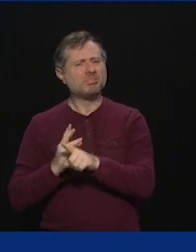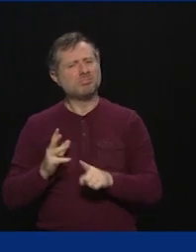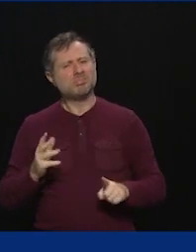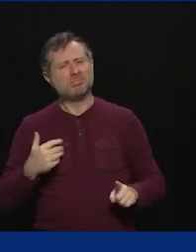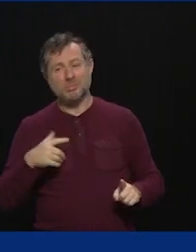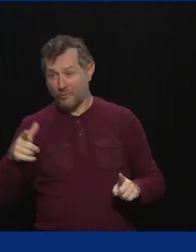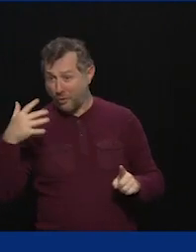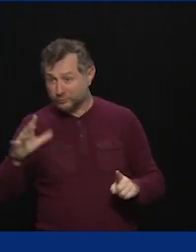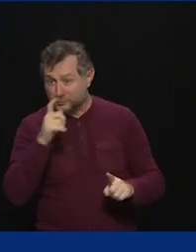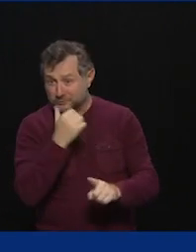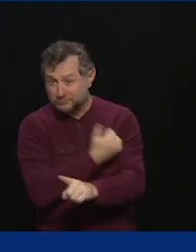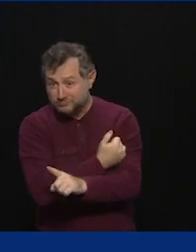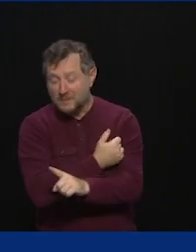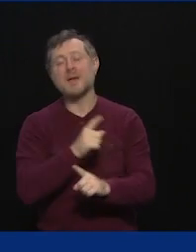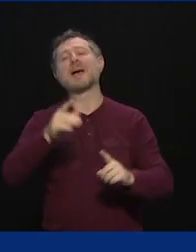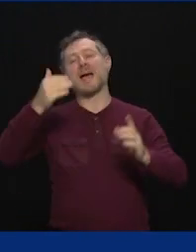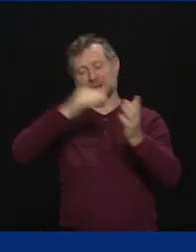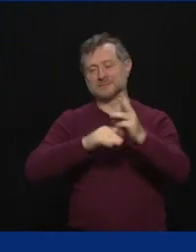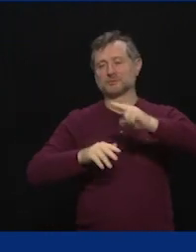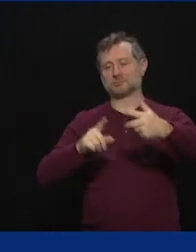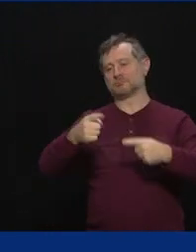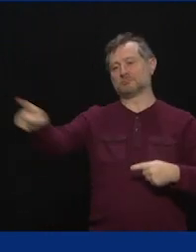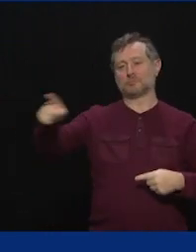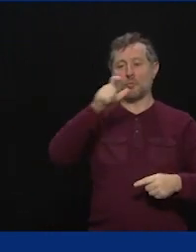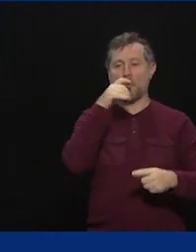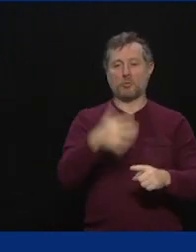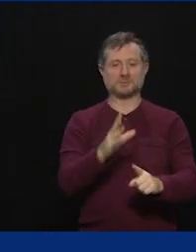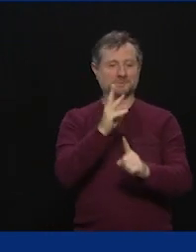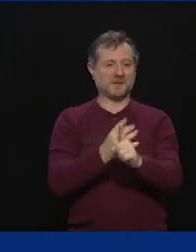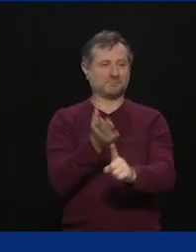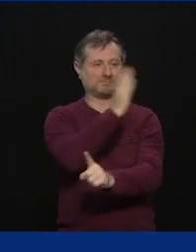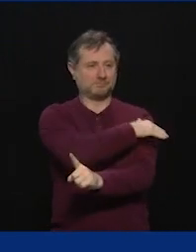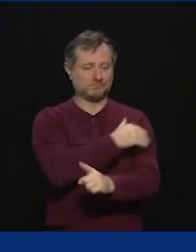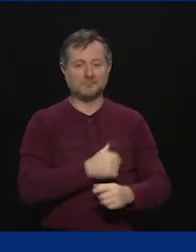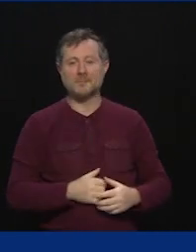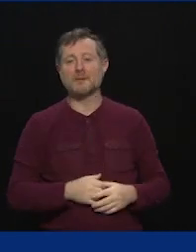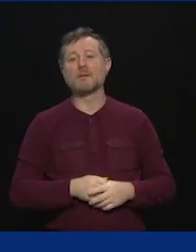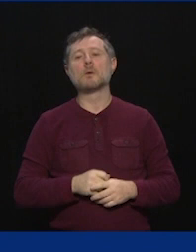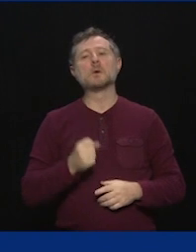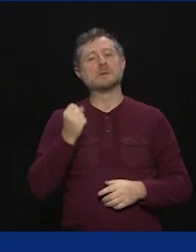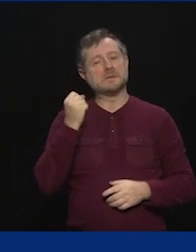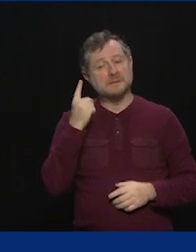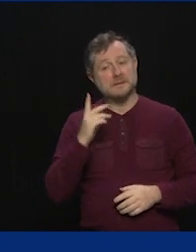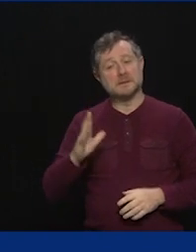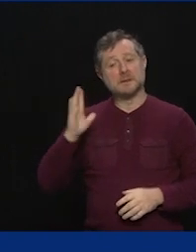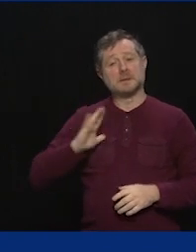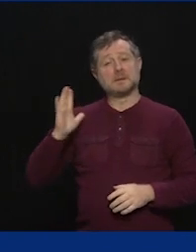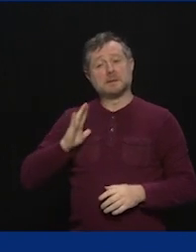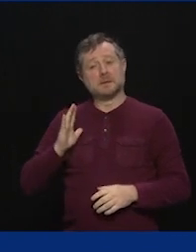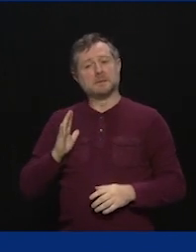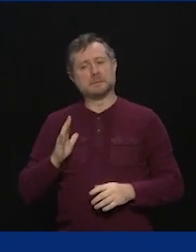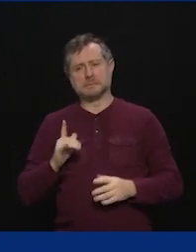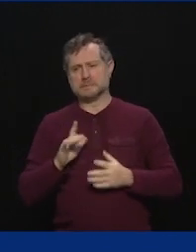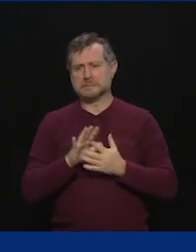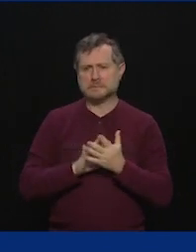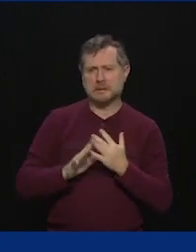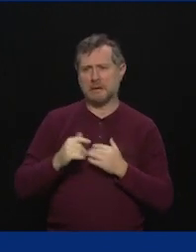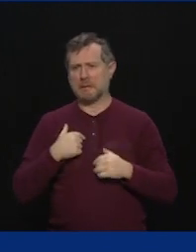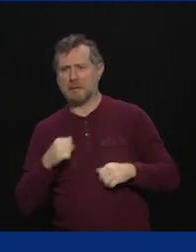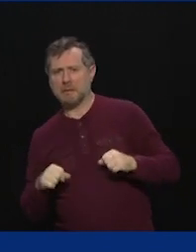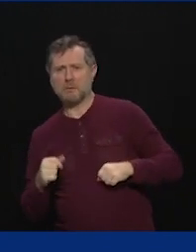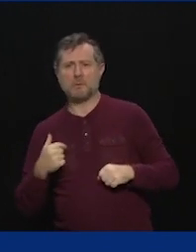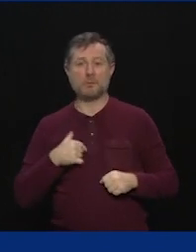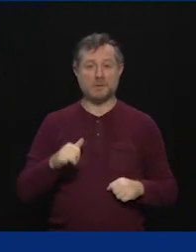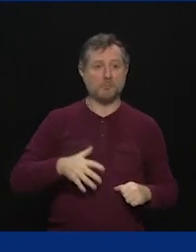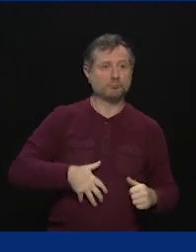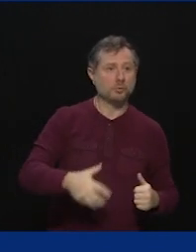shot. Also, this was a little unclear early on in the pandemic, what pregnant women should do. And want to make sure the word